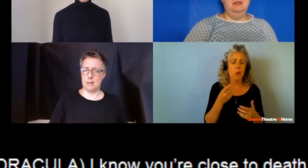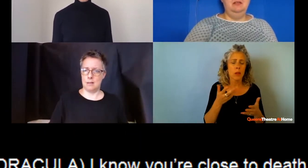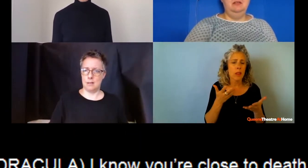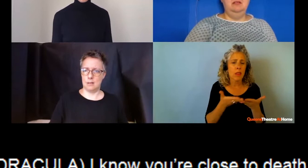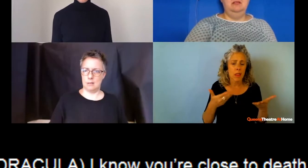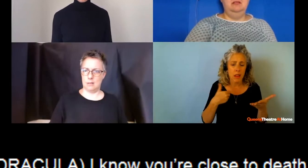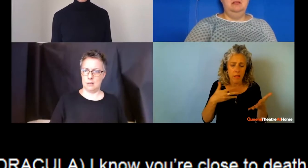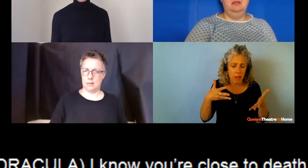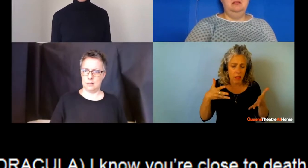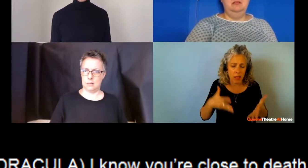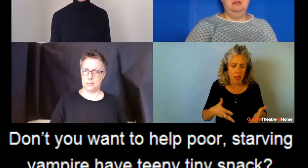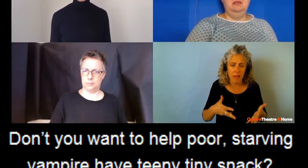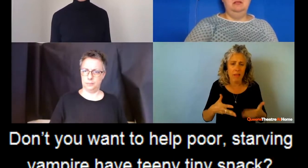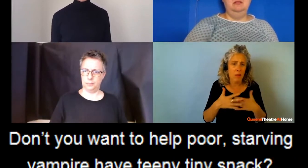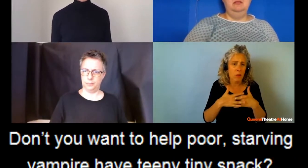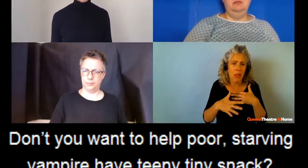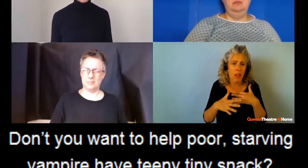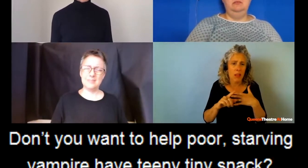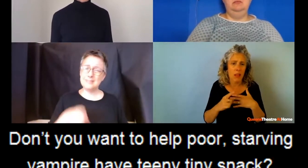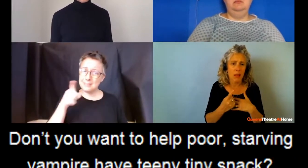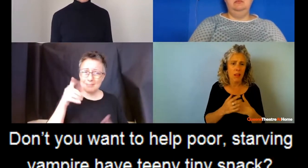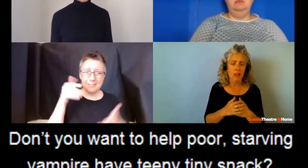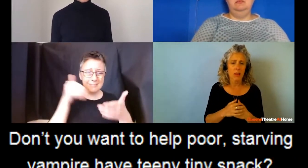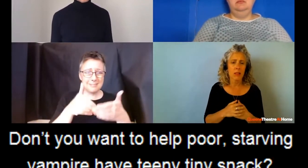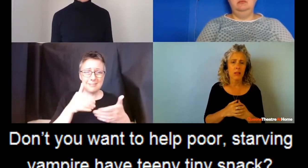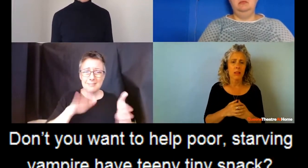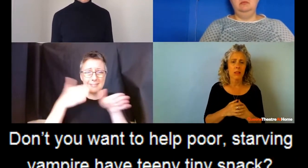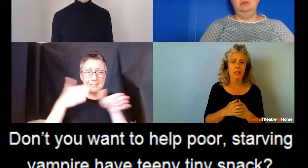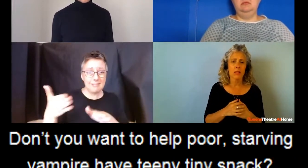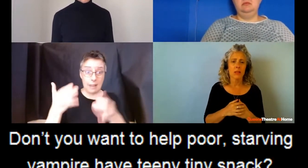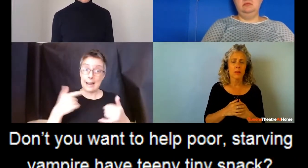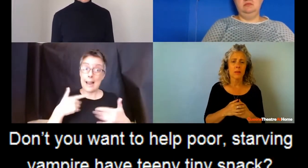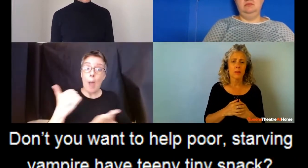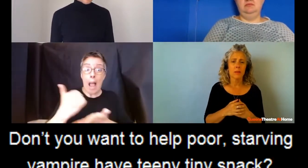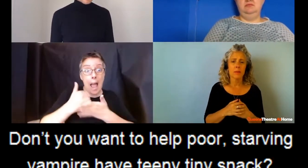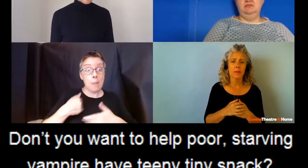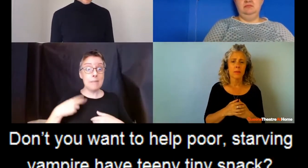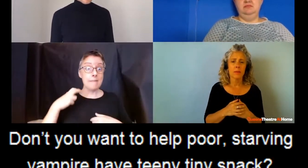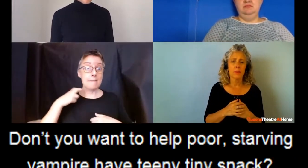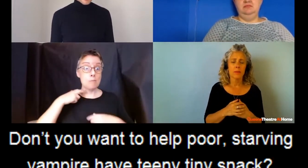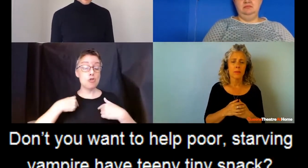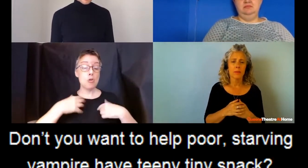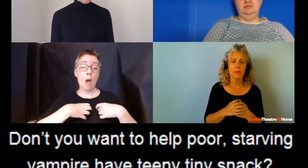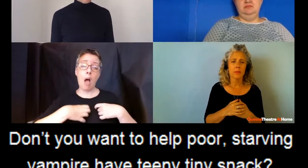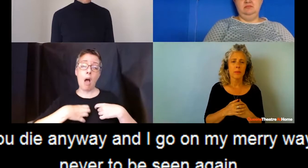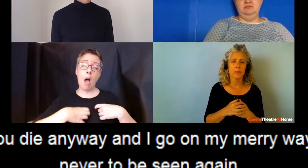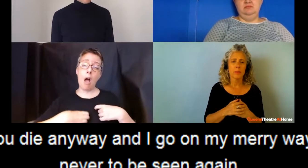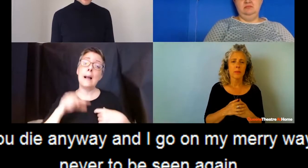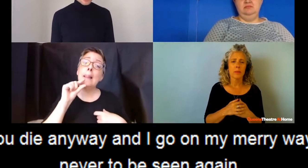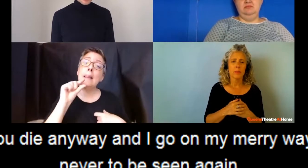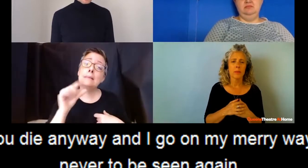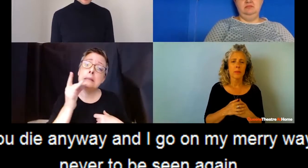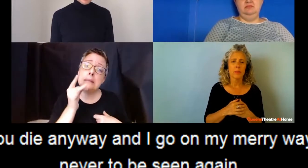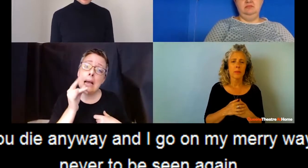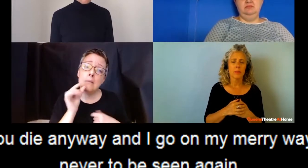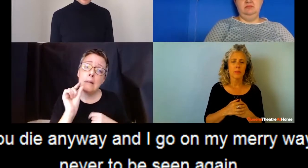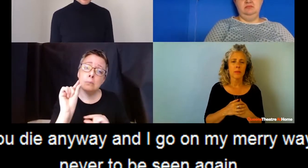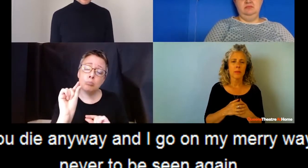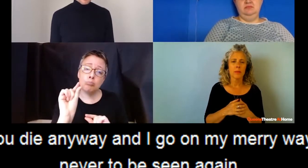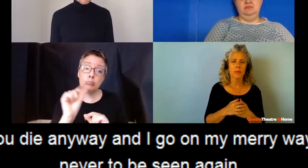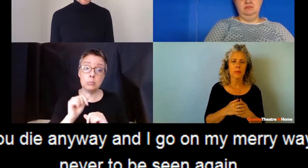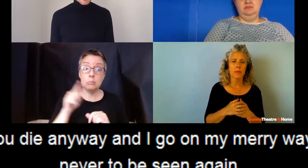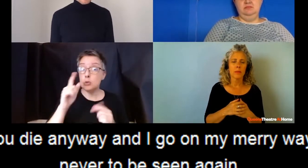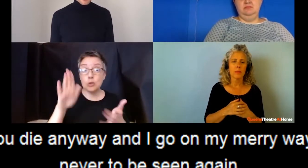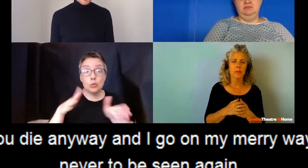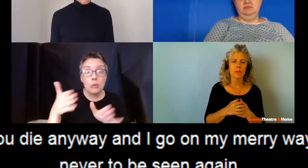know you're close to death. Don't you want to help poor starving vampire have teeny tiny snack? You die anyway,